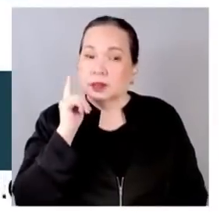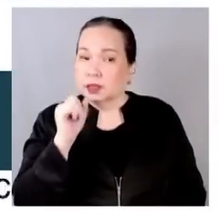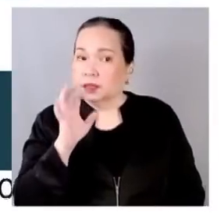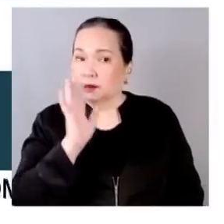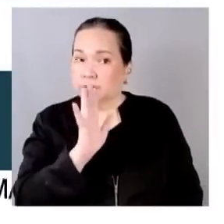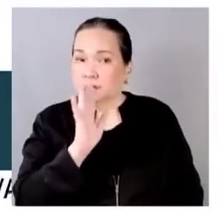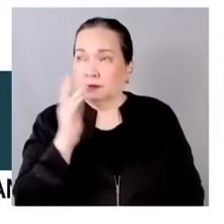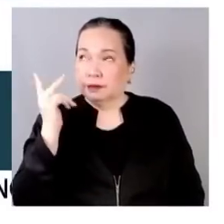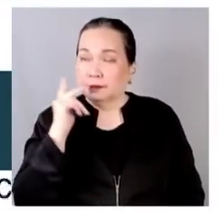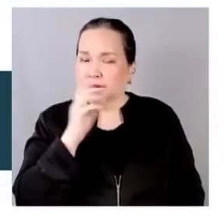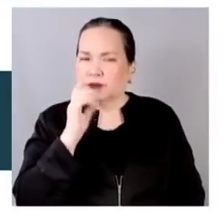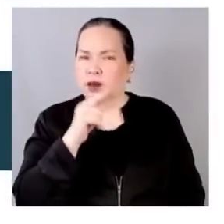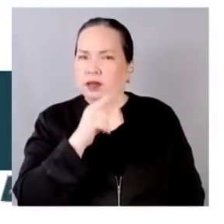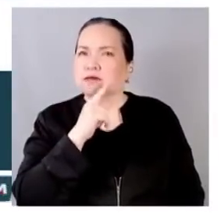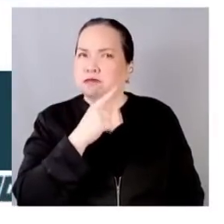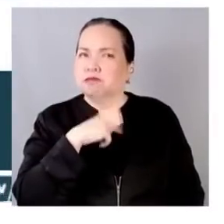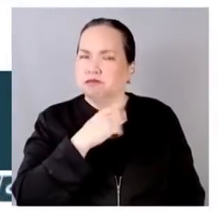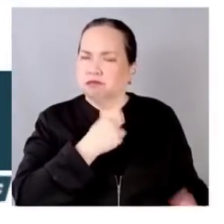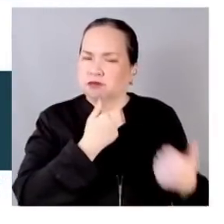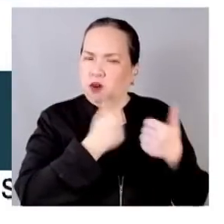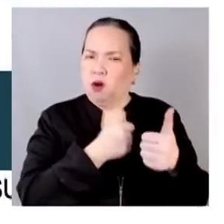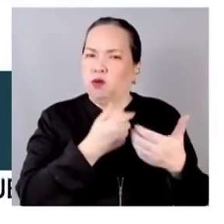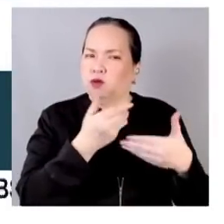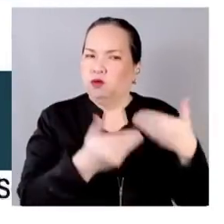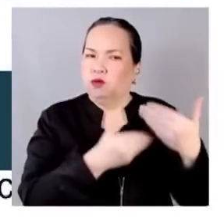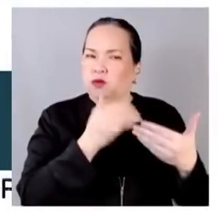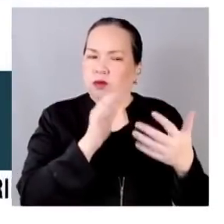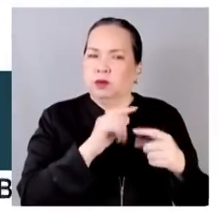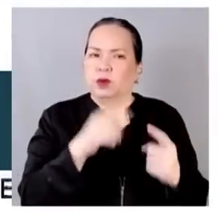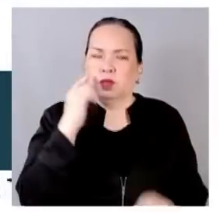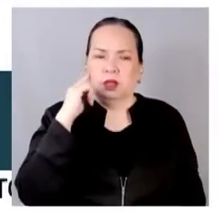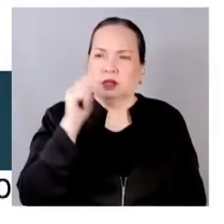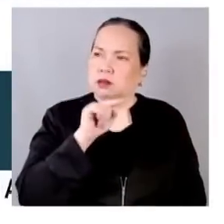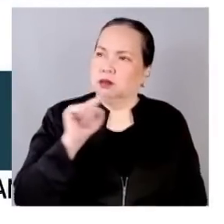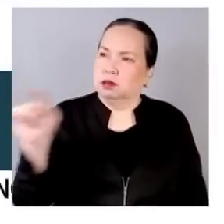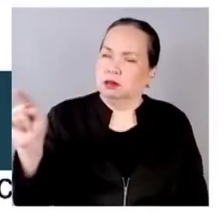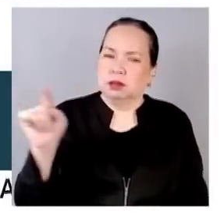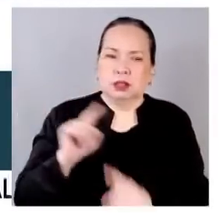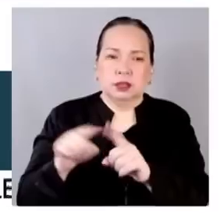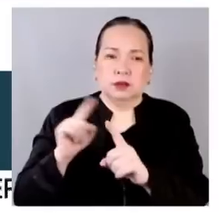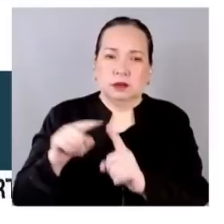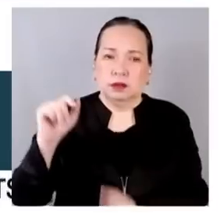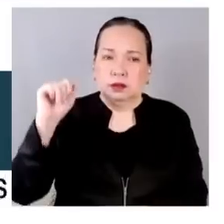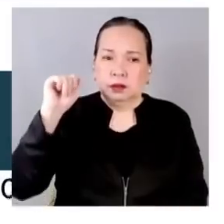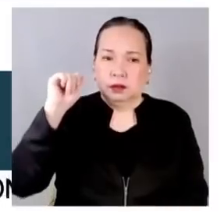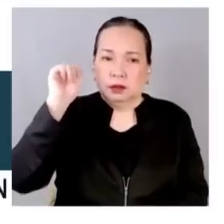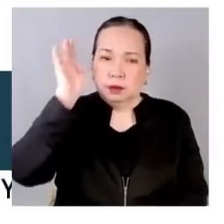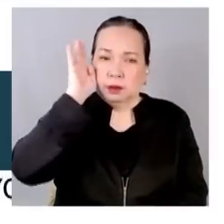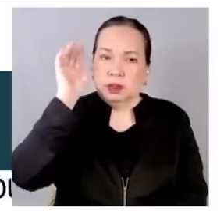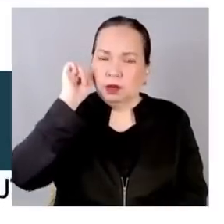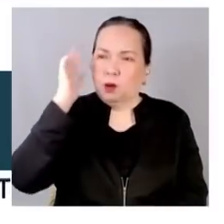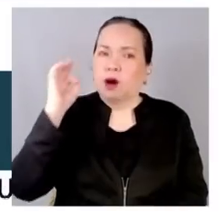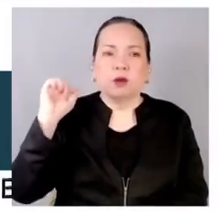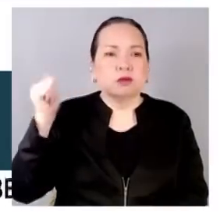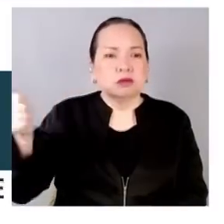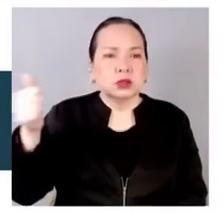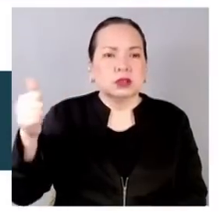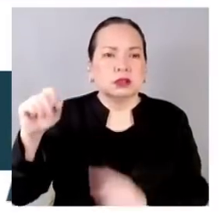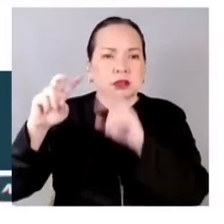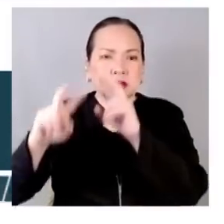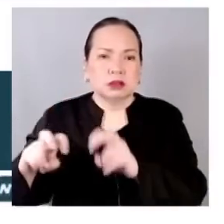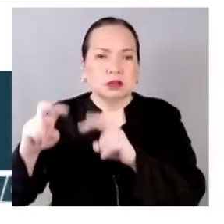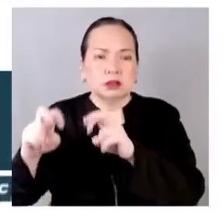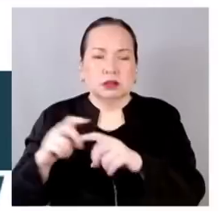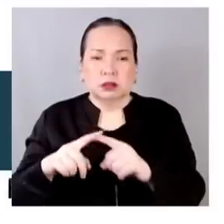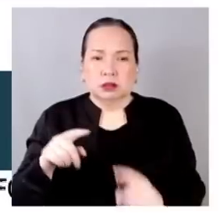investigation, why does he think that Secretary Abalos had to have his own investigation into it? The Secretary also